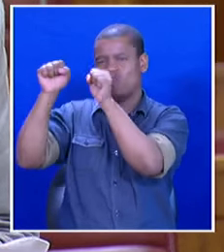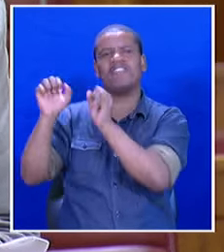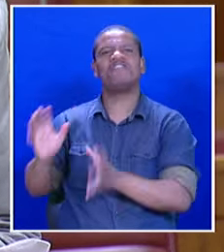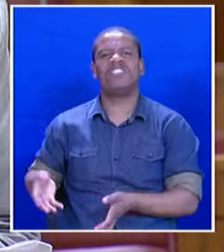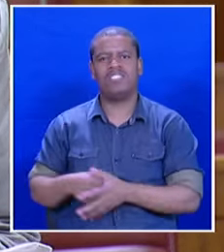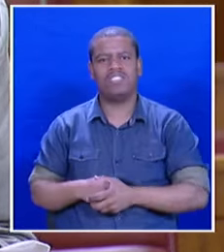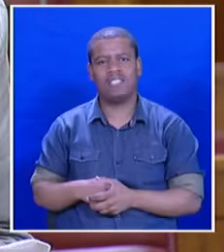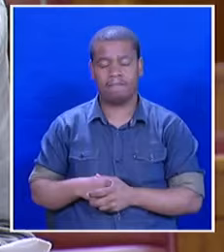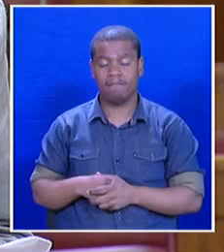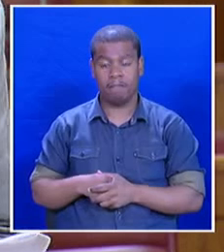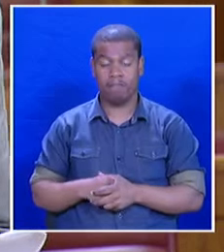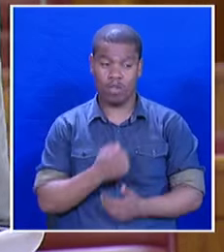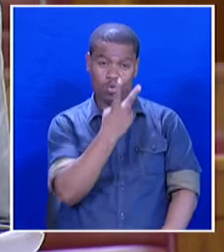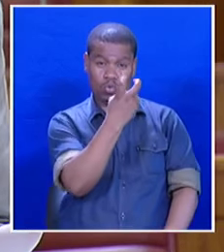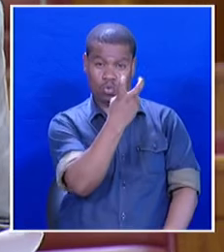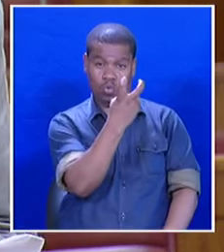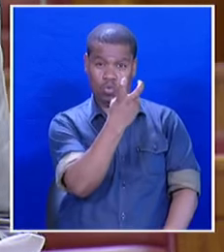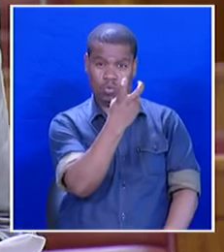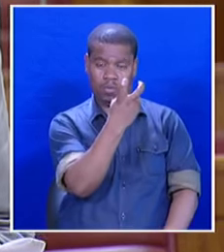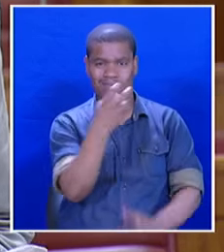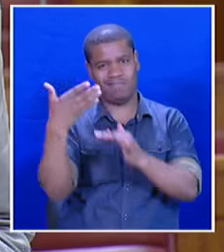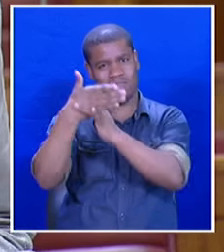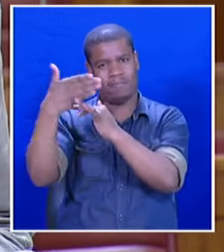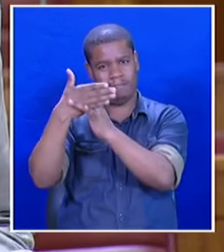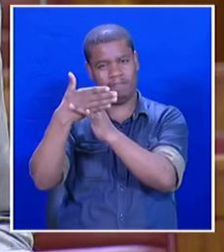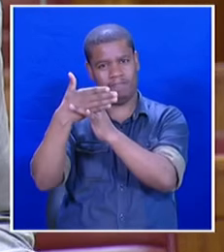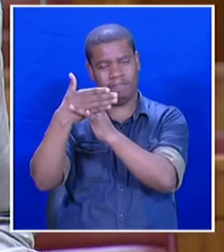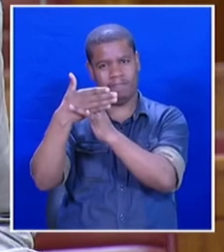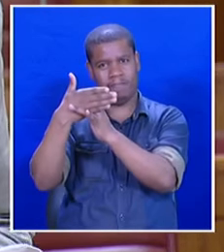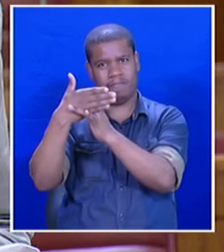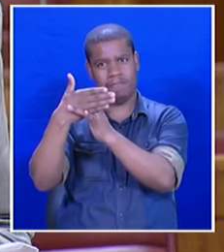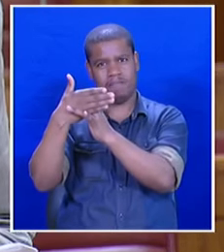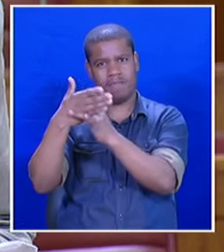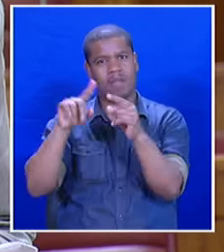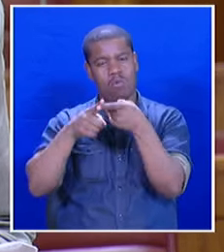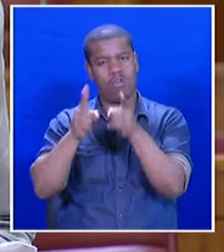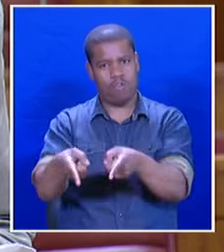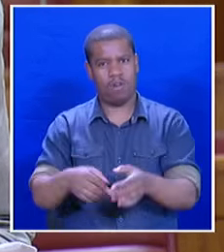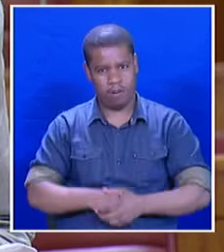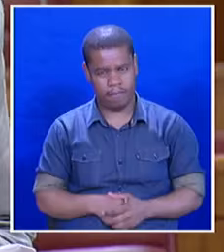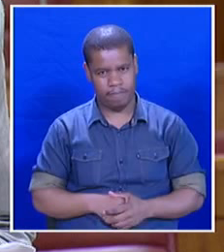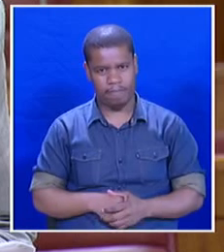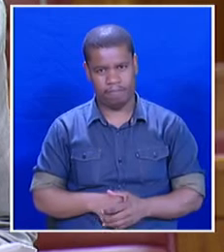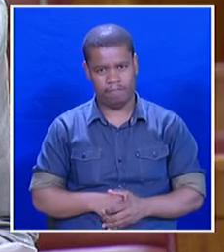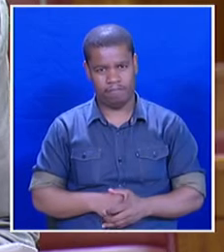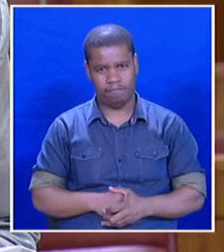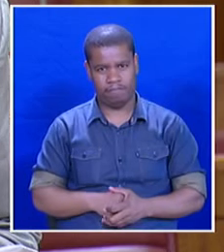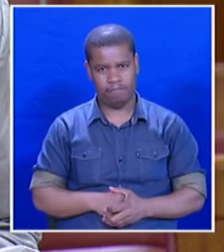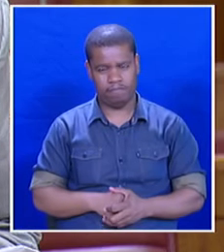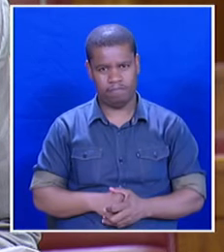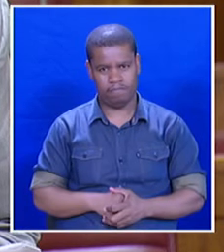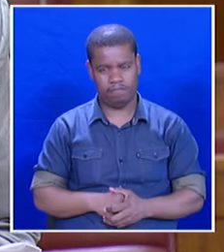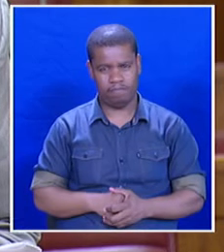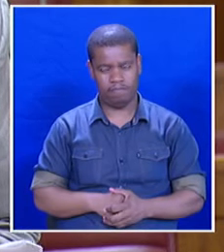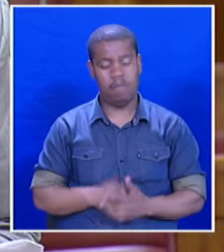Two of the pillars are based that, on gas. Honourable Van Lingen, there's a point of order. Thank you very much,